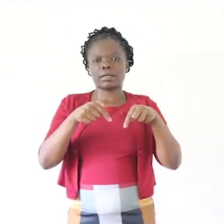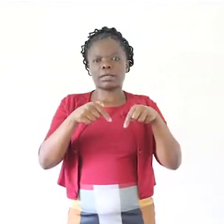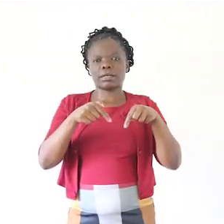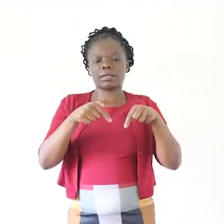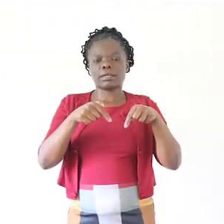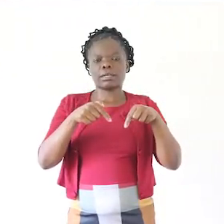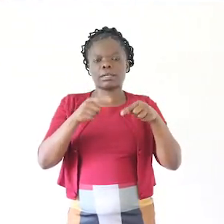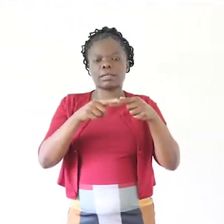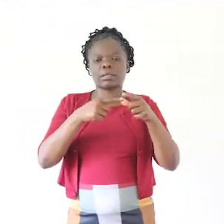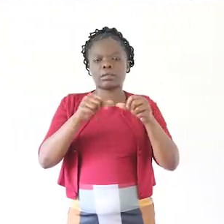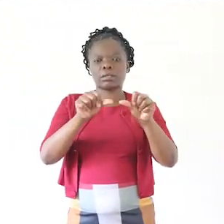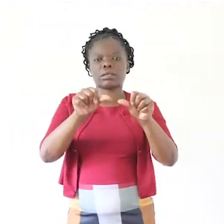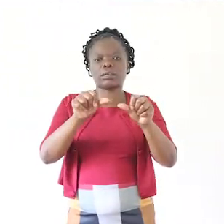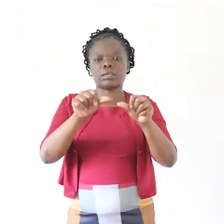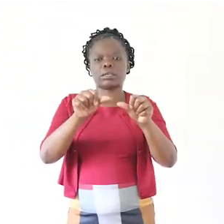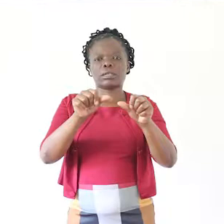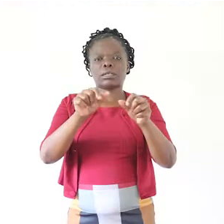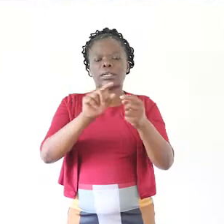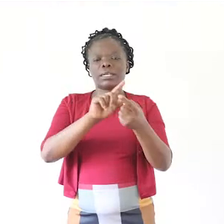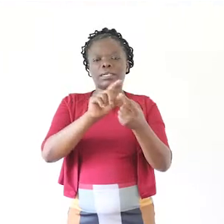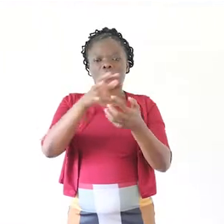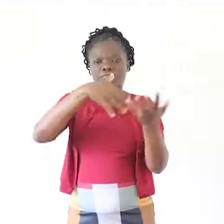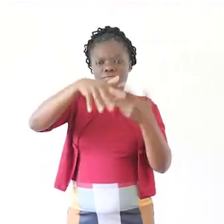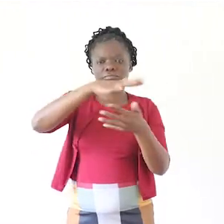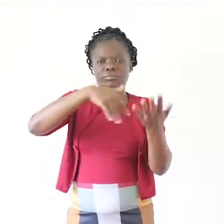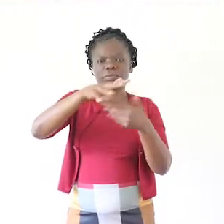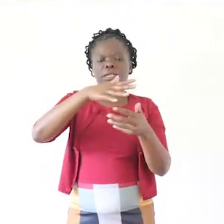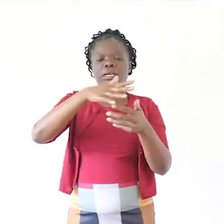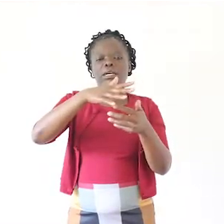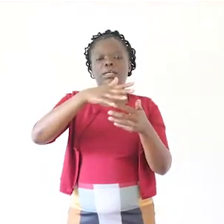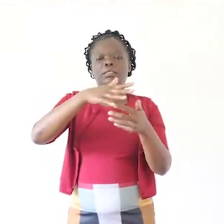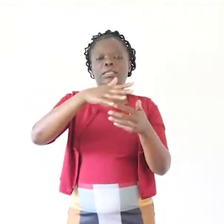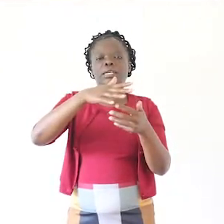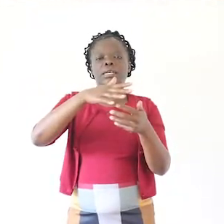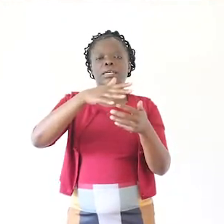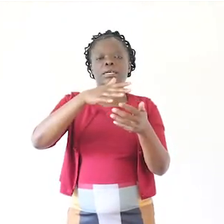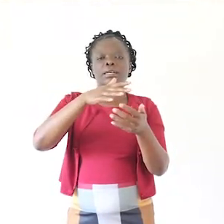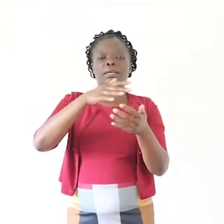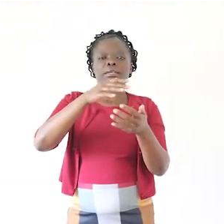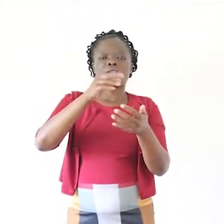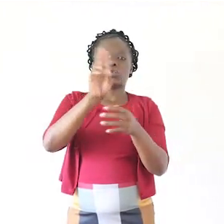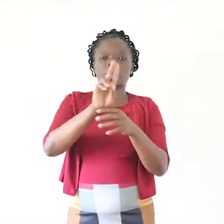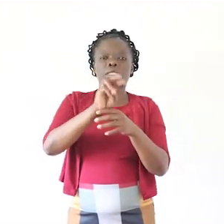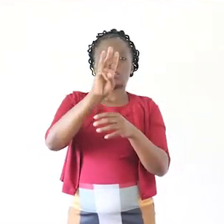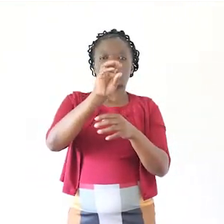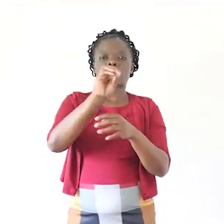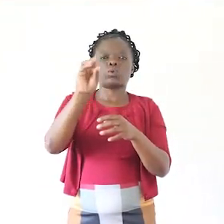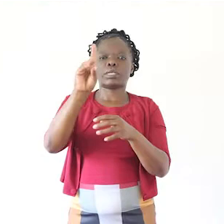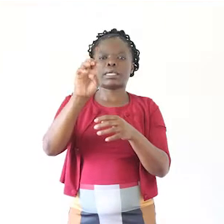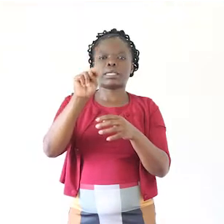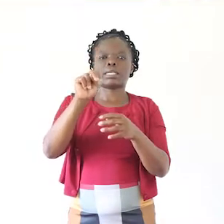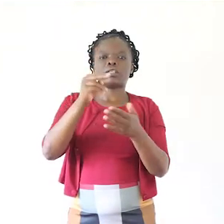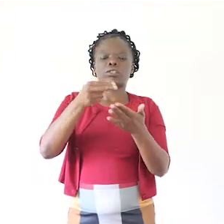And then you can continue. Turn them at intervals using wooden spoon till they turn the color